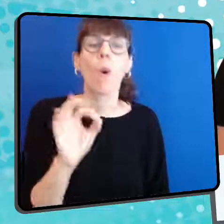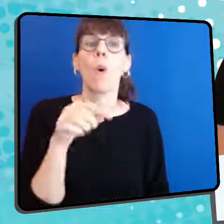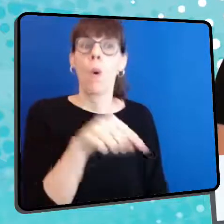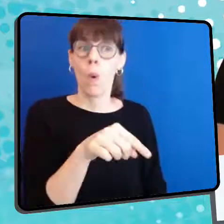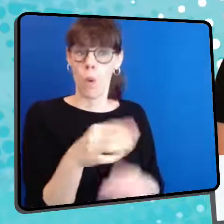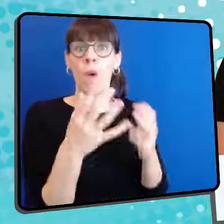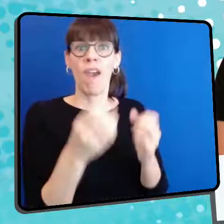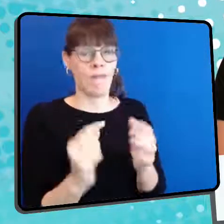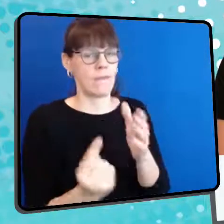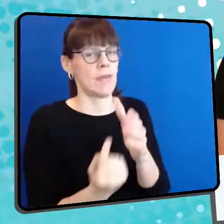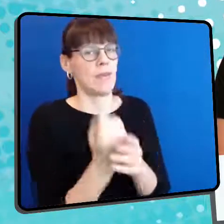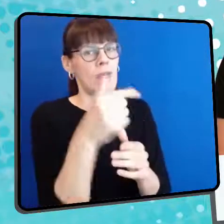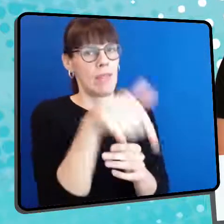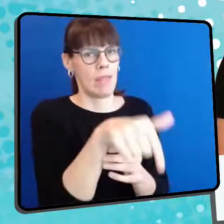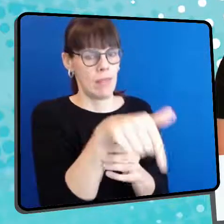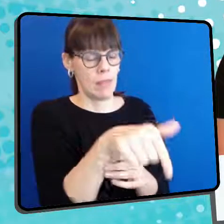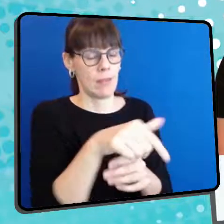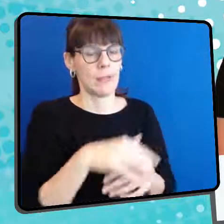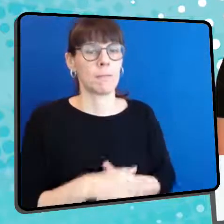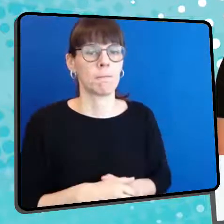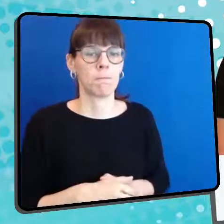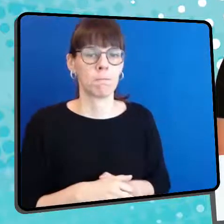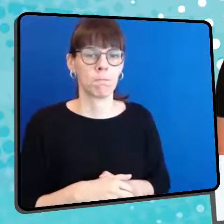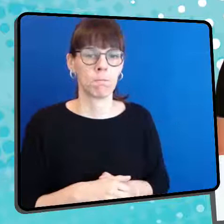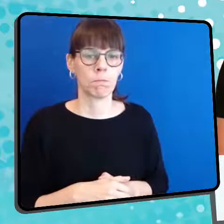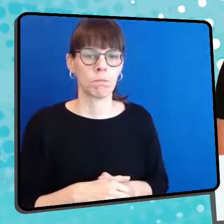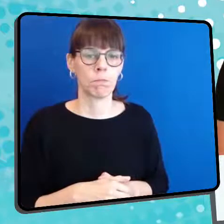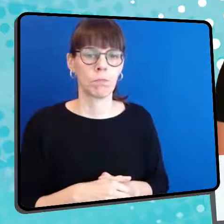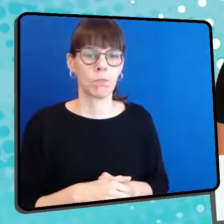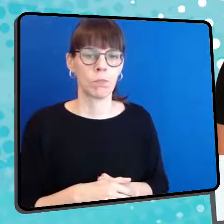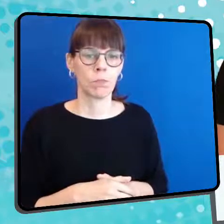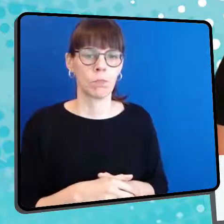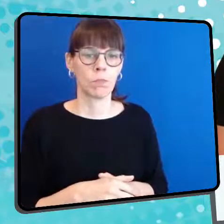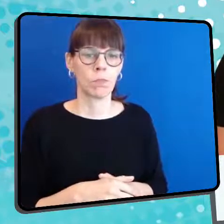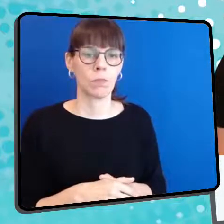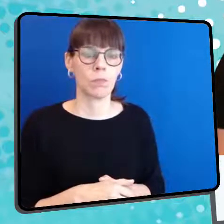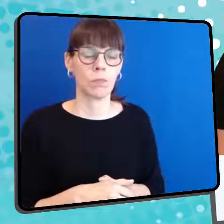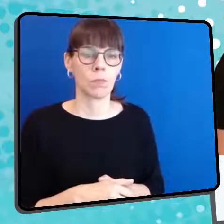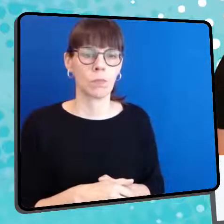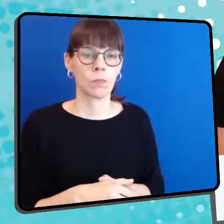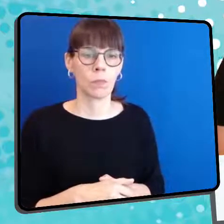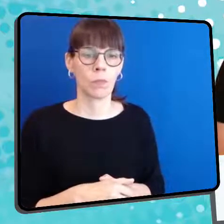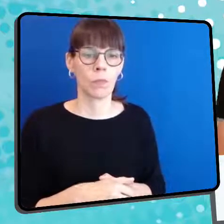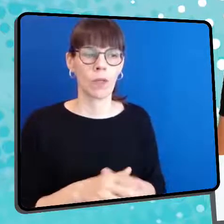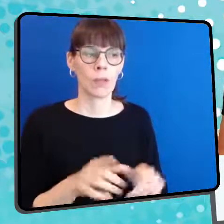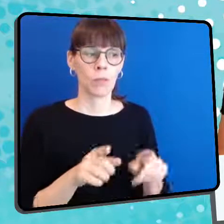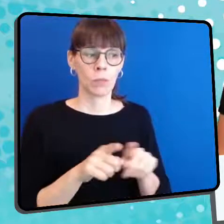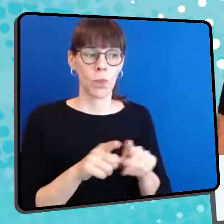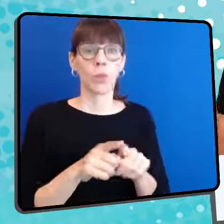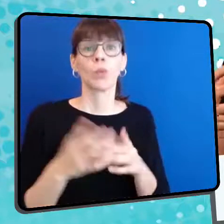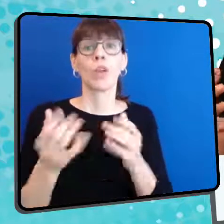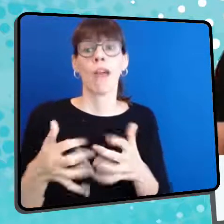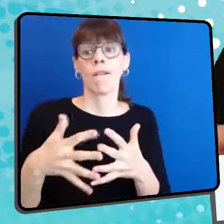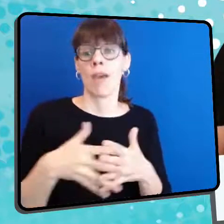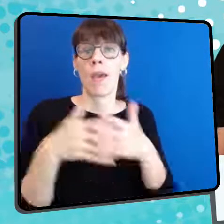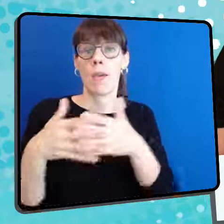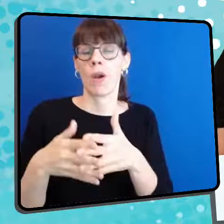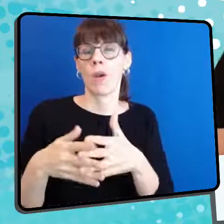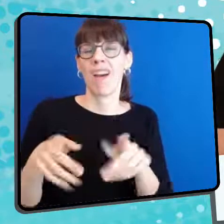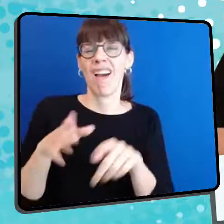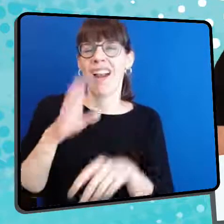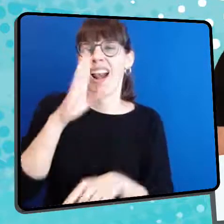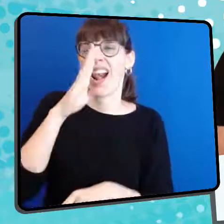AI Live in Orlando, which is a great conference if you want to learn about programming